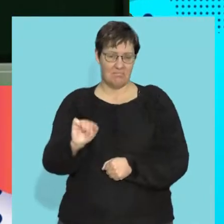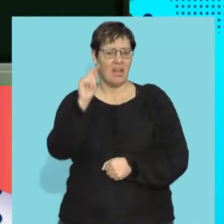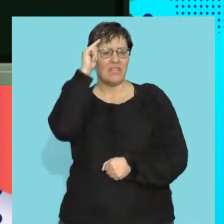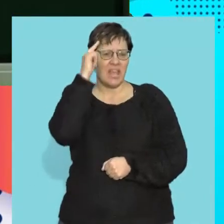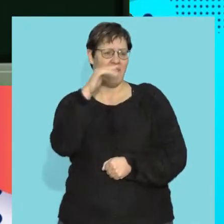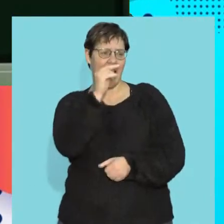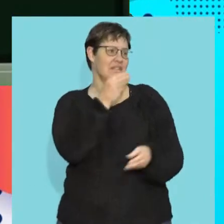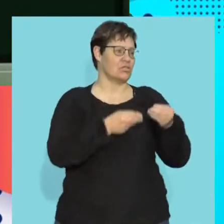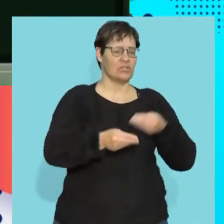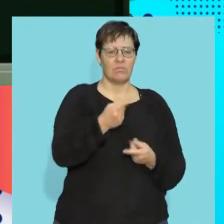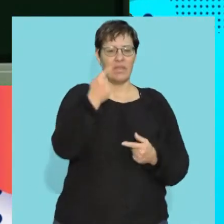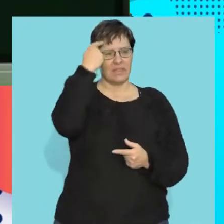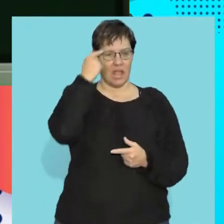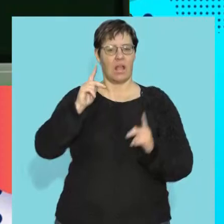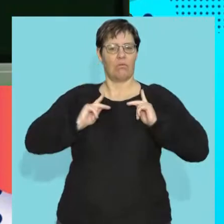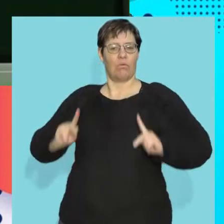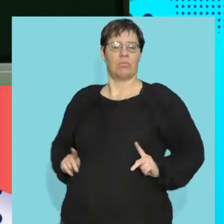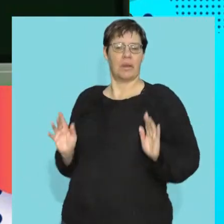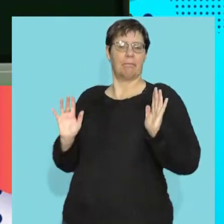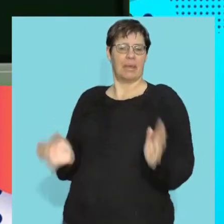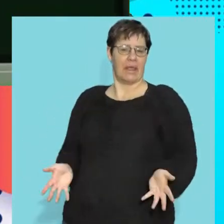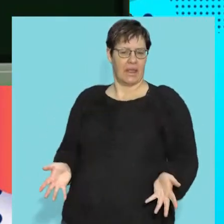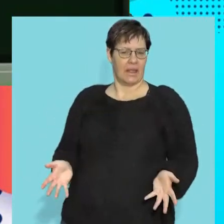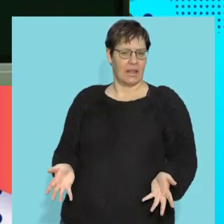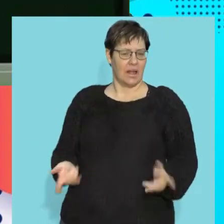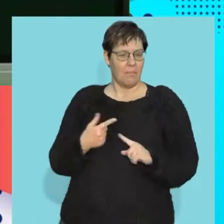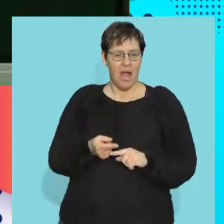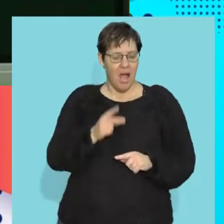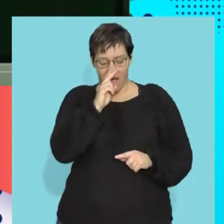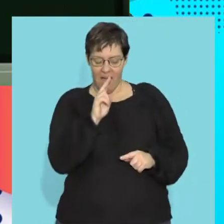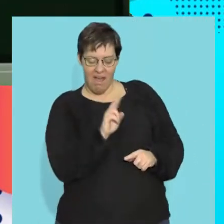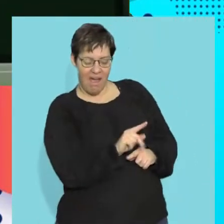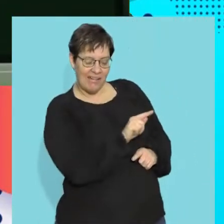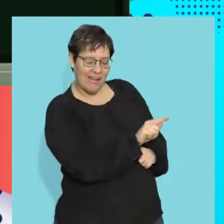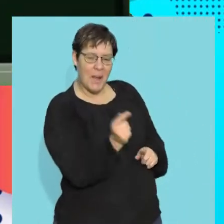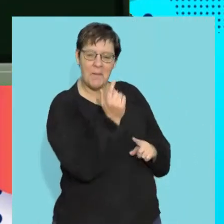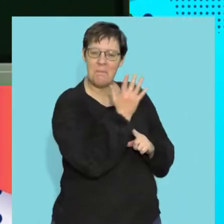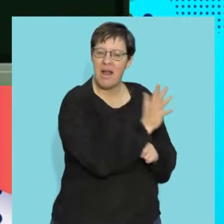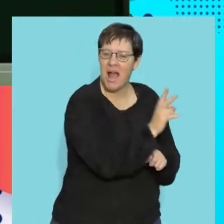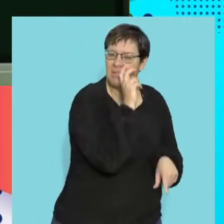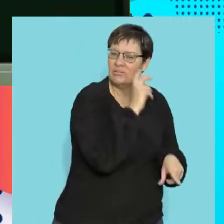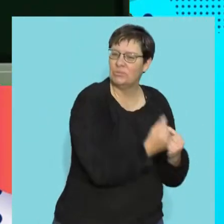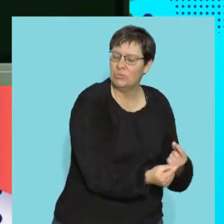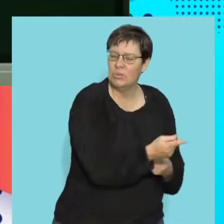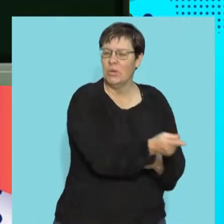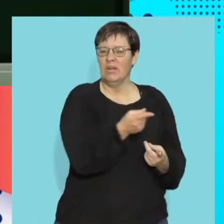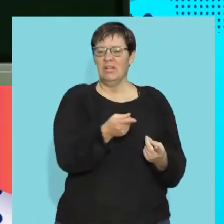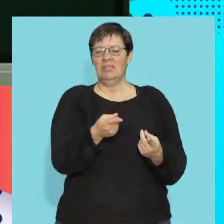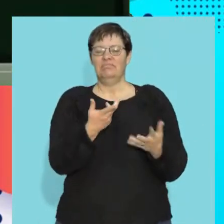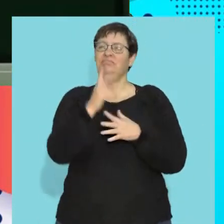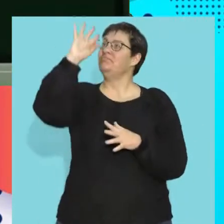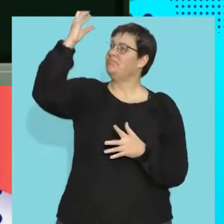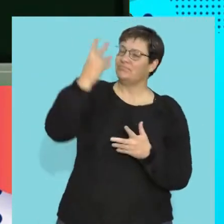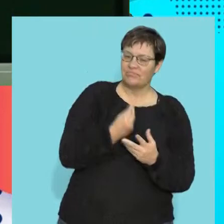just think of us as mammals or humans that do it, and we look to see how plants need gaseous exchange for photosynthesis and